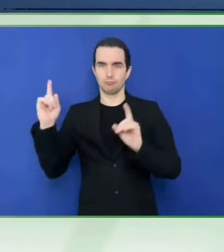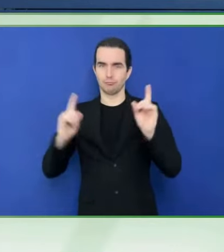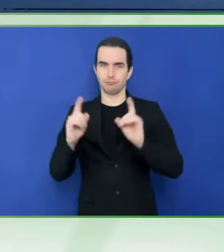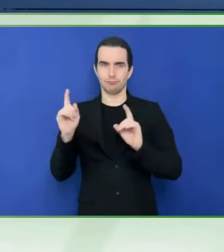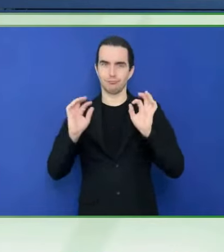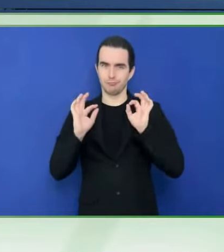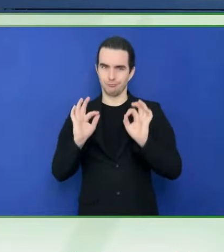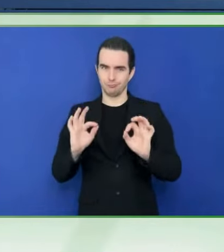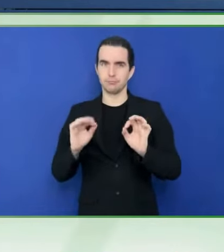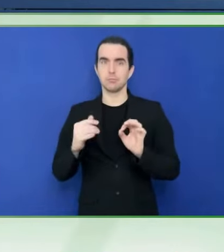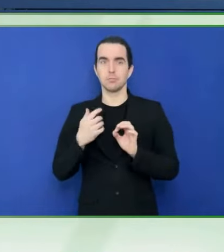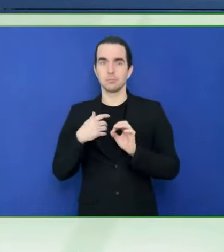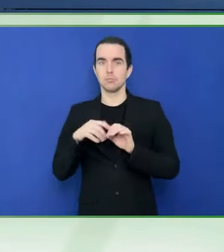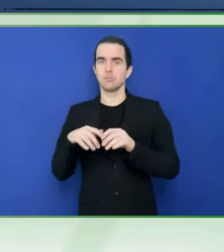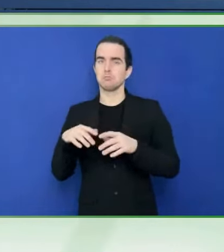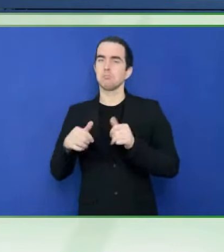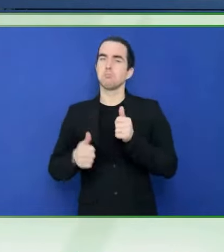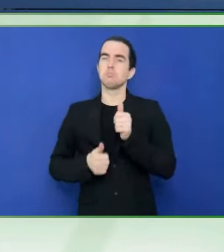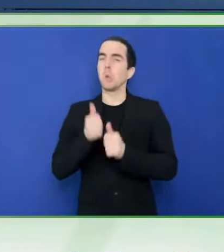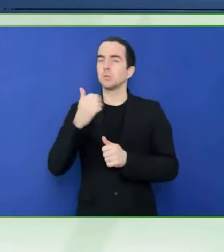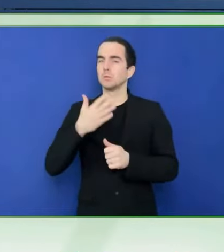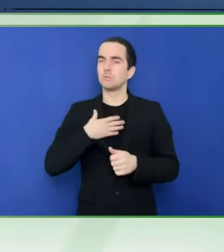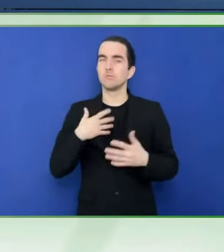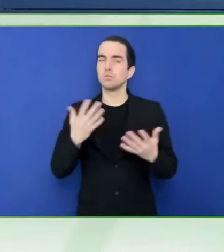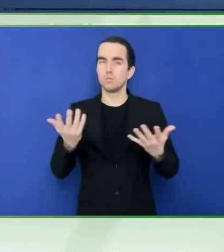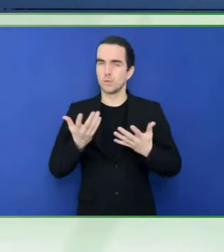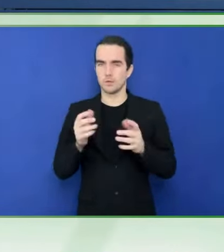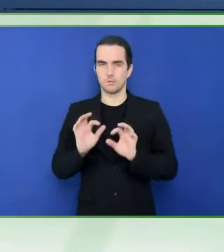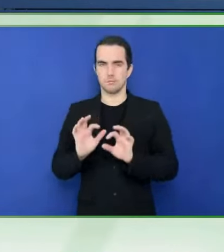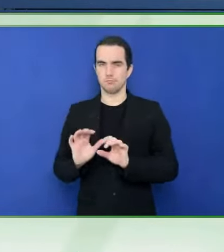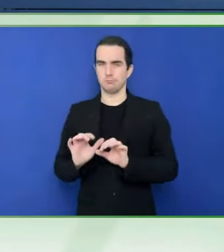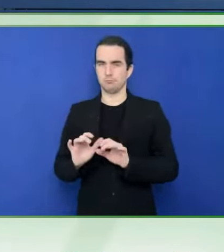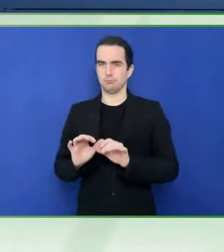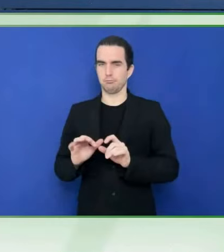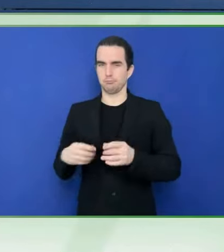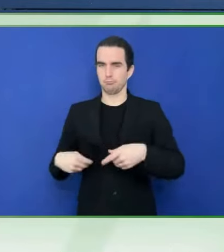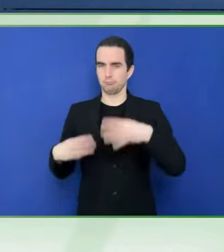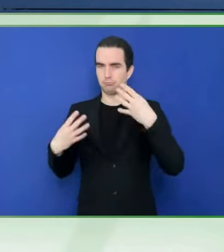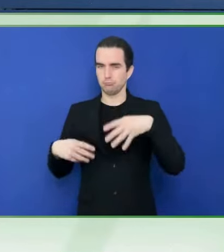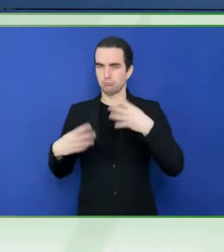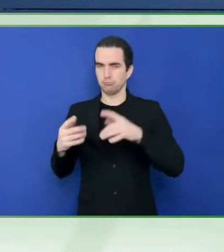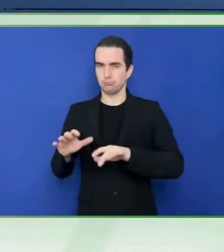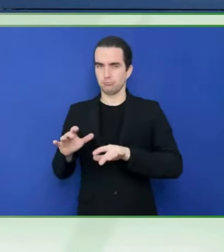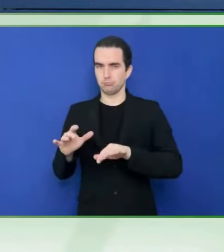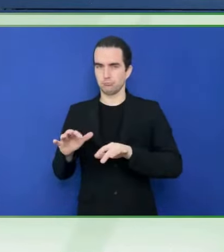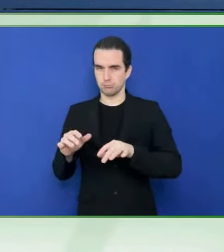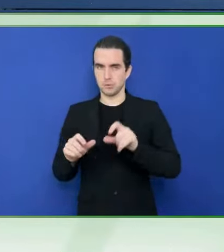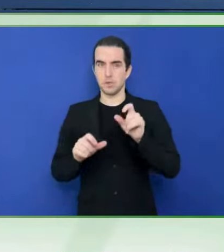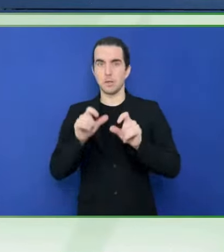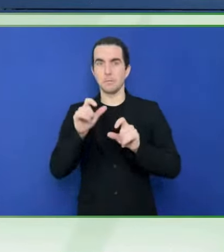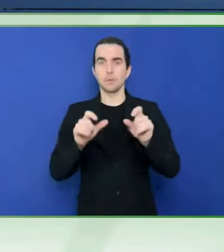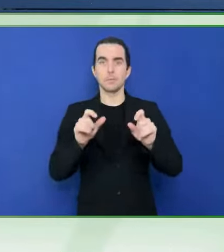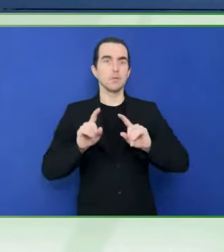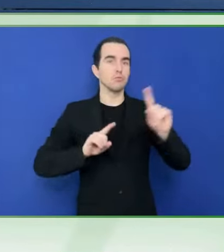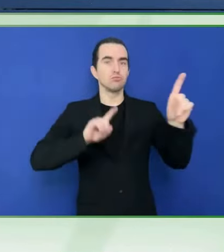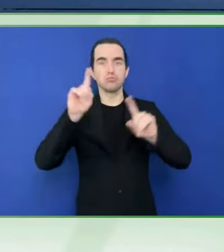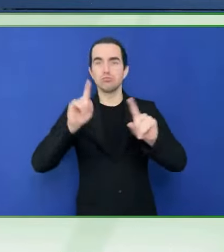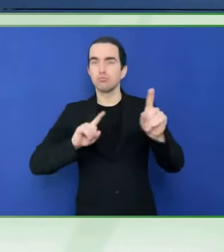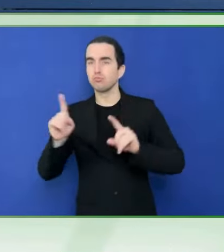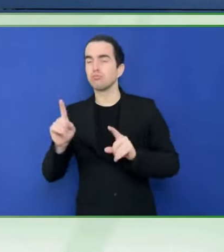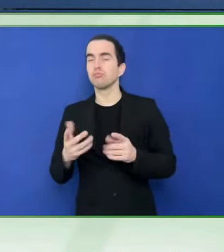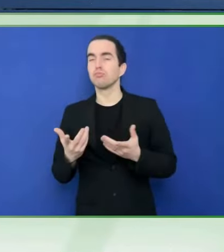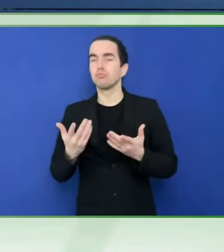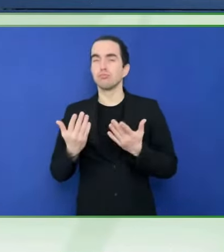And regarding this high quality of services, if it wouldn't be, of course, possible to